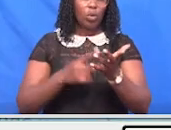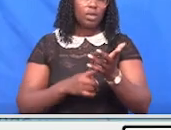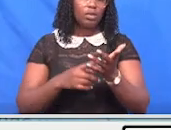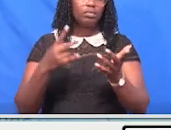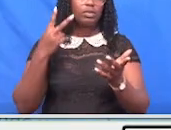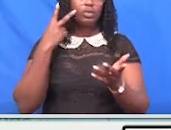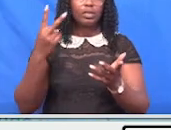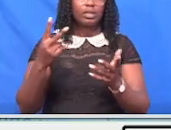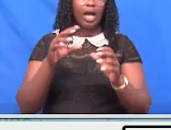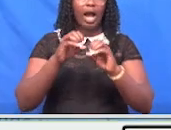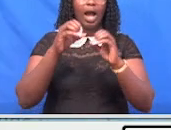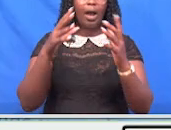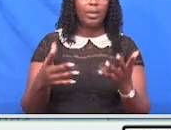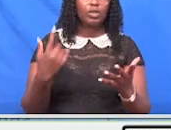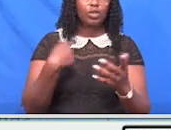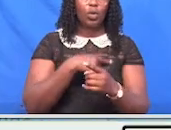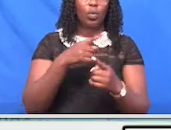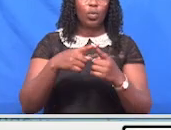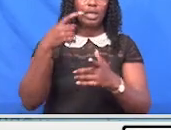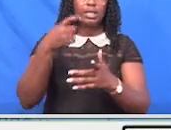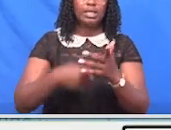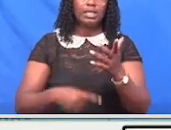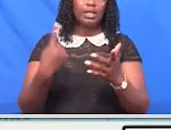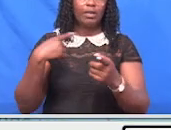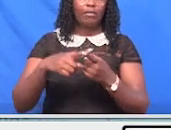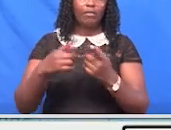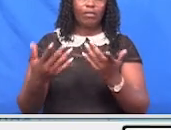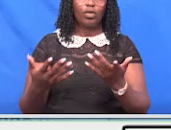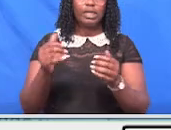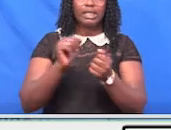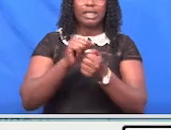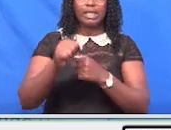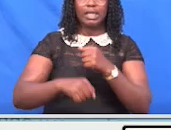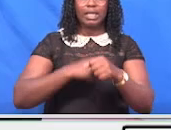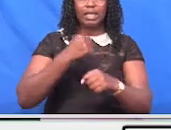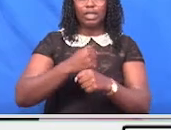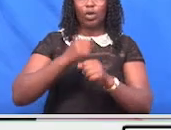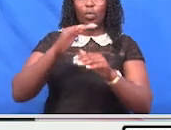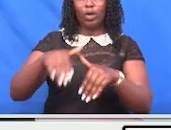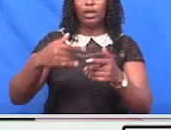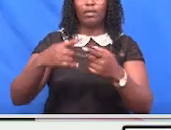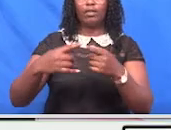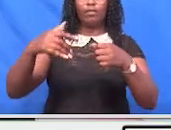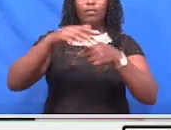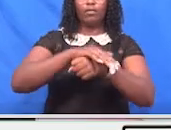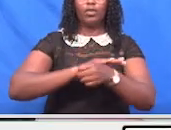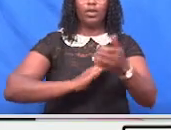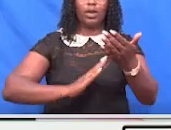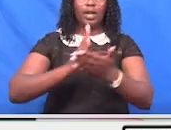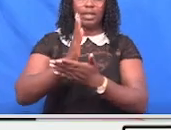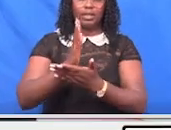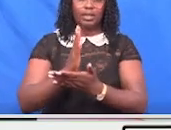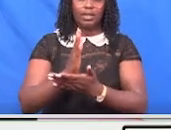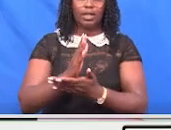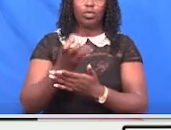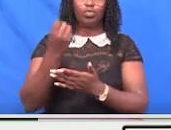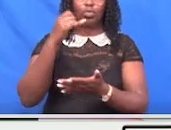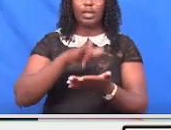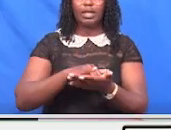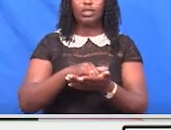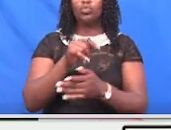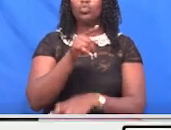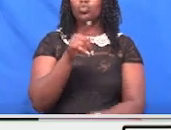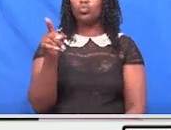we are charging peanuts for 10 years, and we are giving you exclusive rights in the market for you to be able